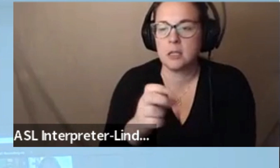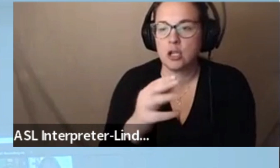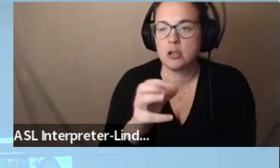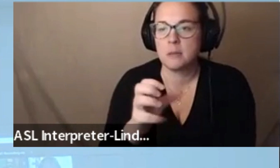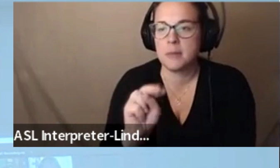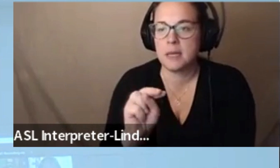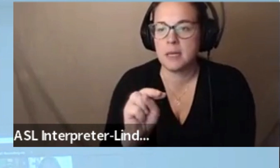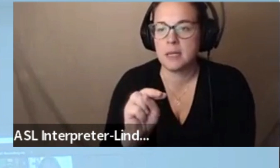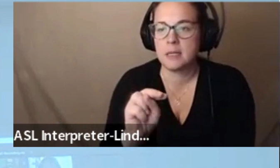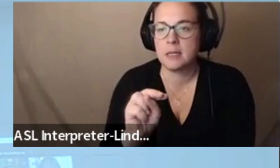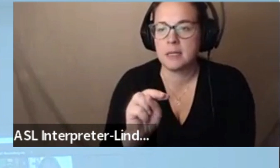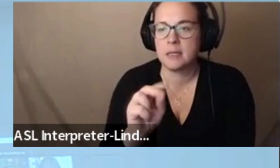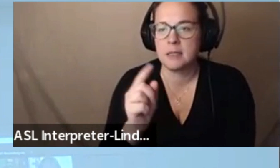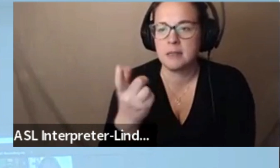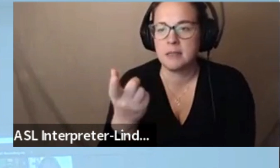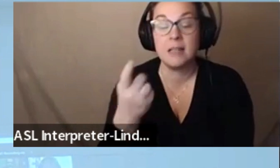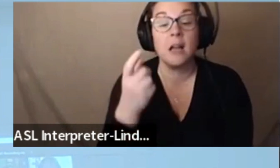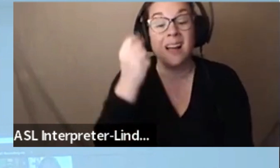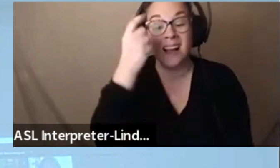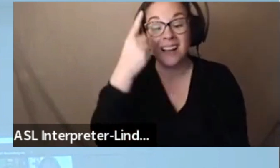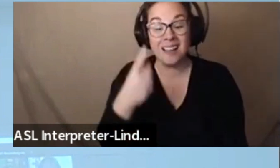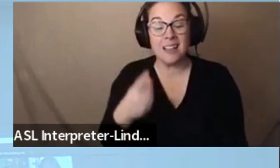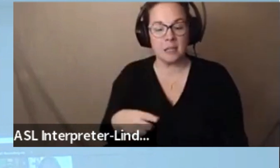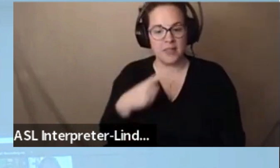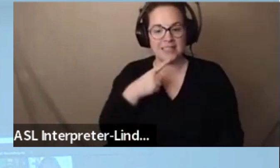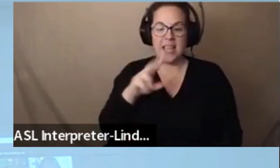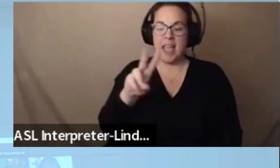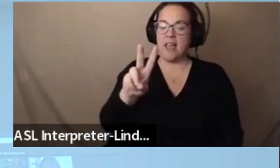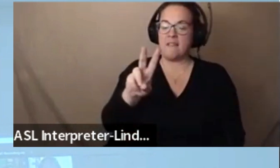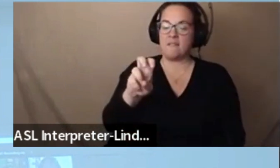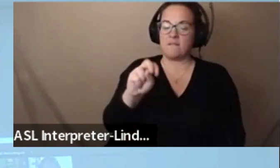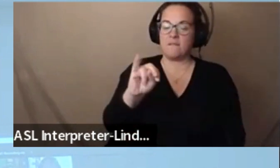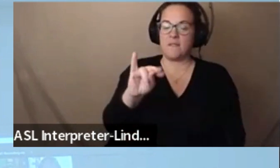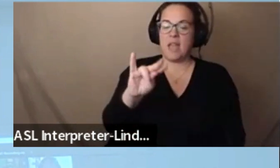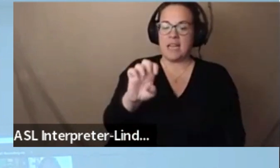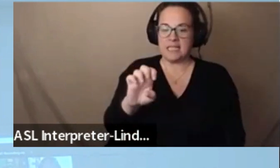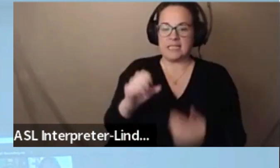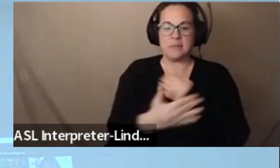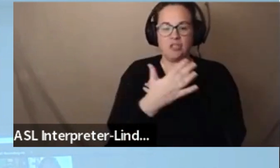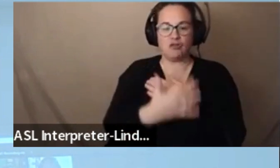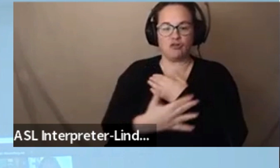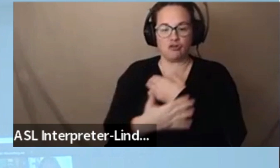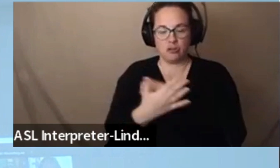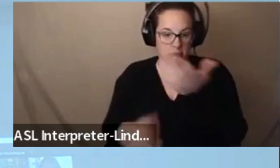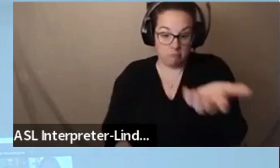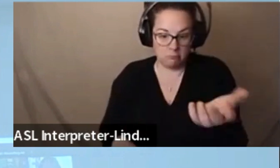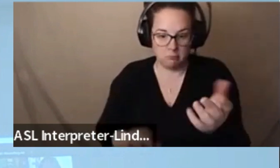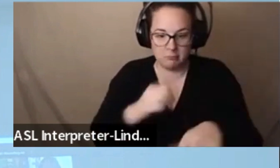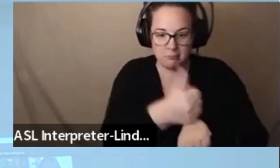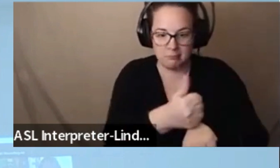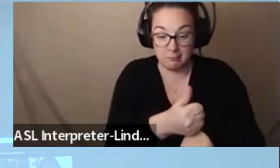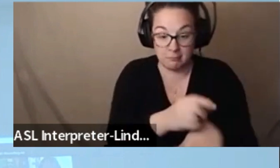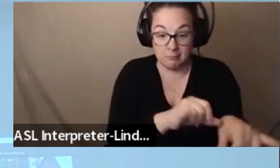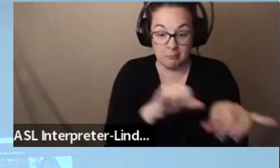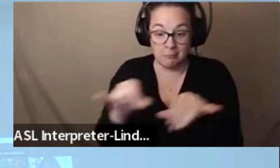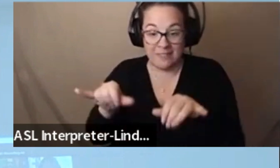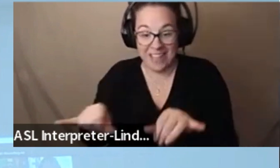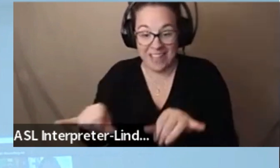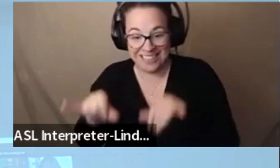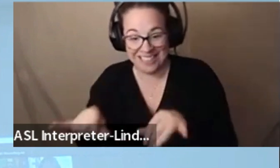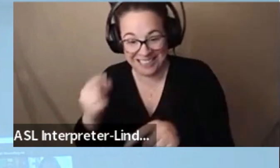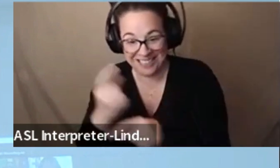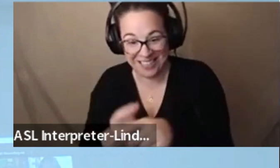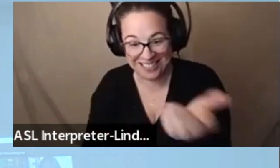in Baz Luhrmann's one, they could have said it was in Venice Beach if the play had been in Venice. In LA, there's a Venice Beach, right? And they could have said it